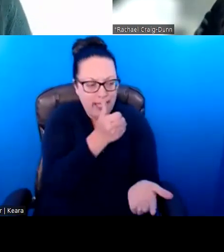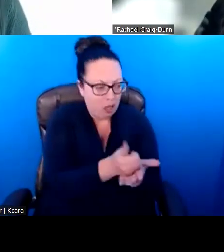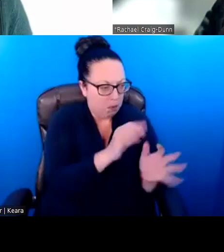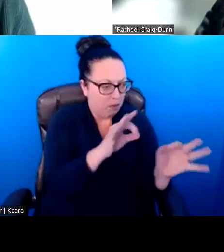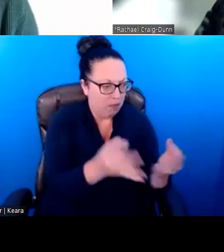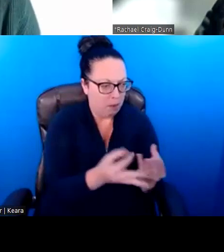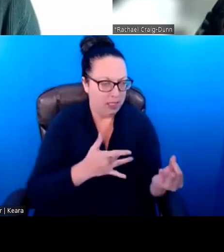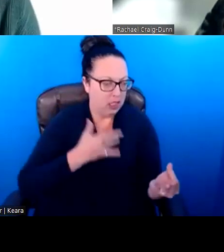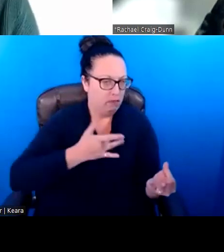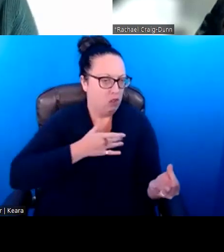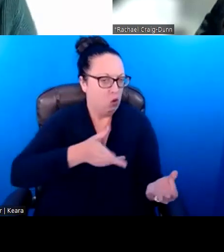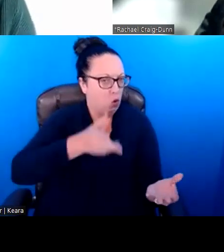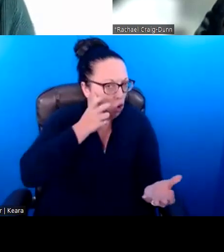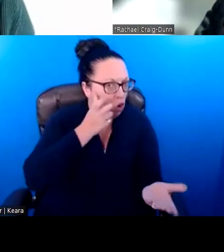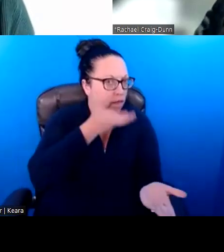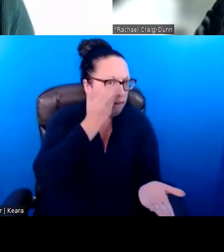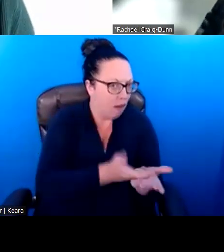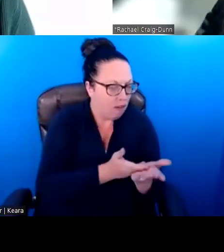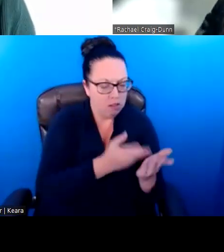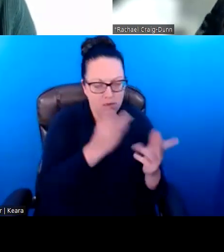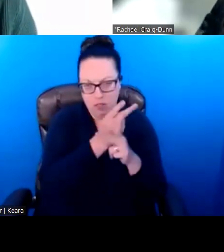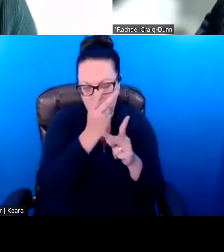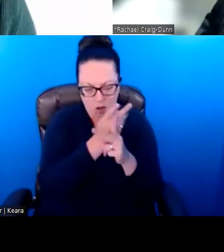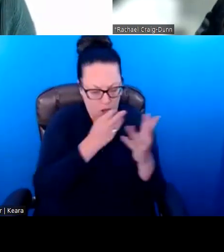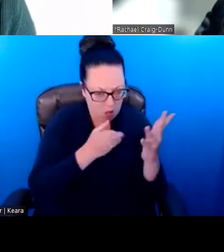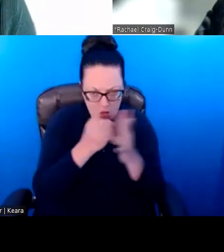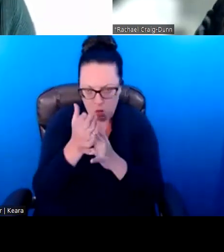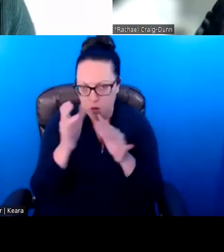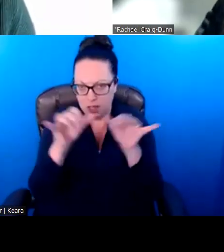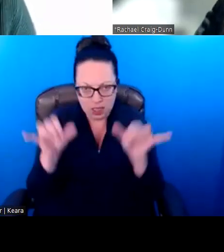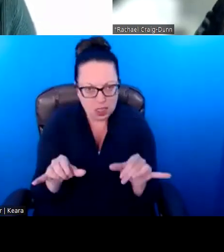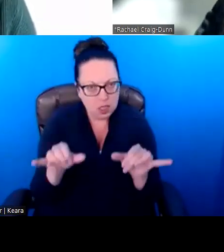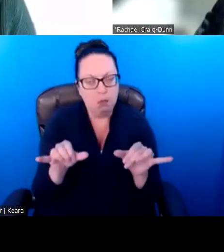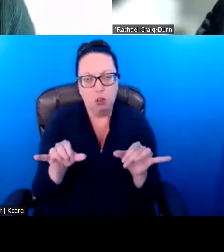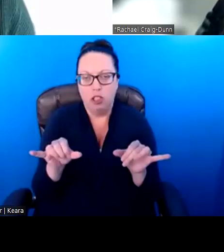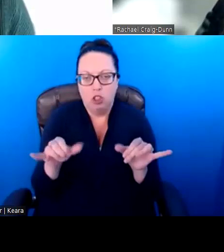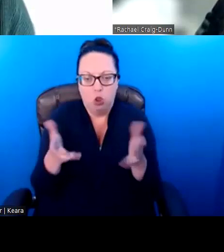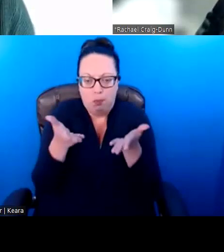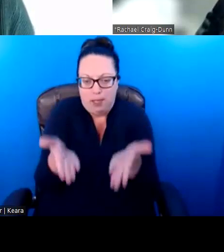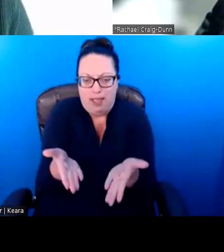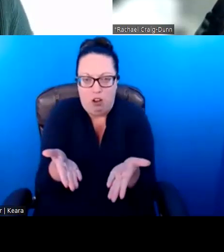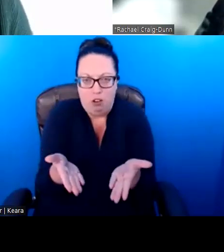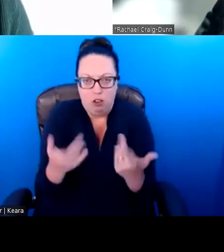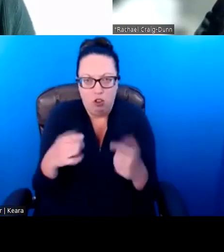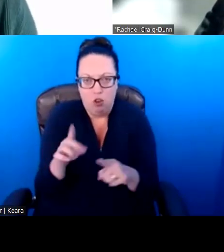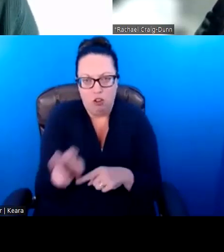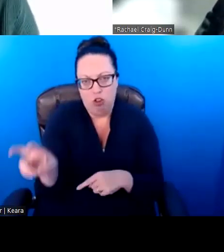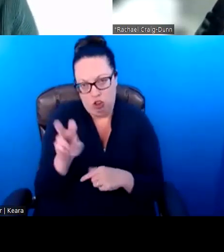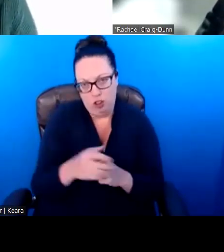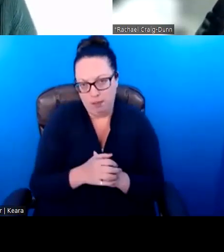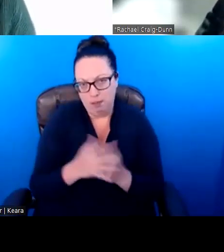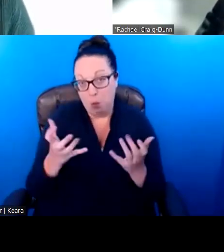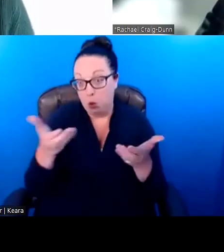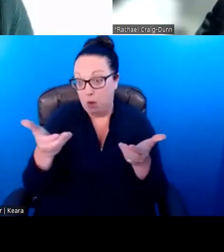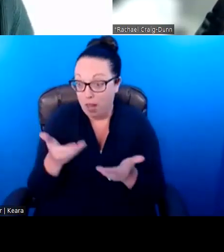not only to help them navigate the systems, but also just to be there with them through that journey. And we would love to invite everyone here to